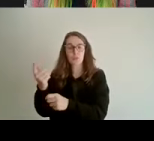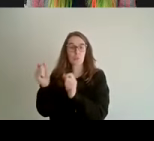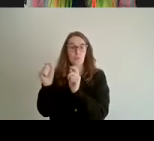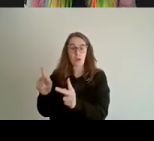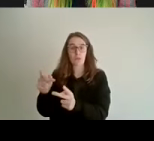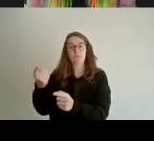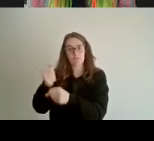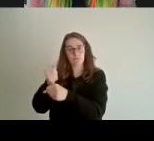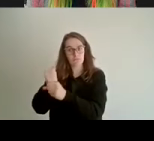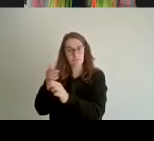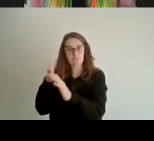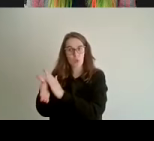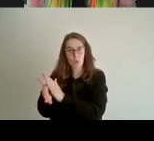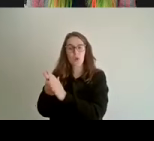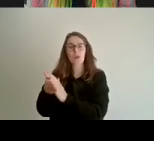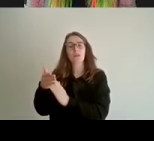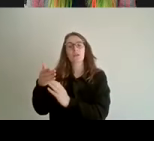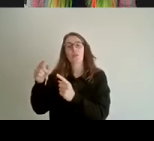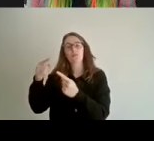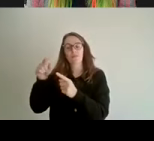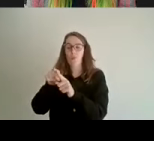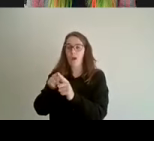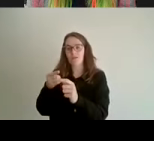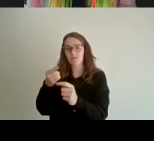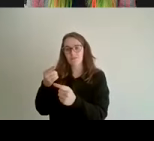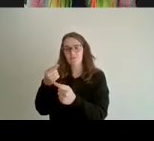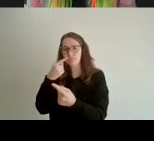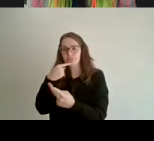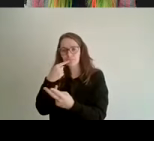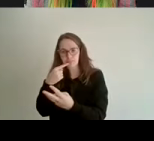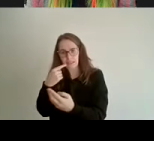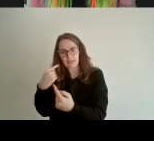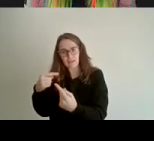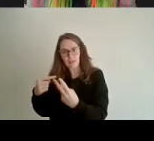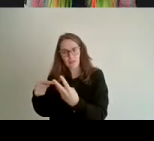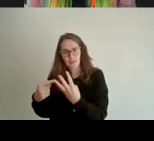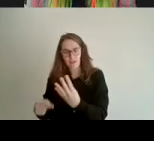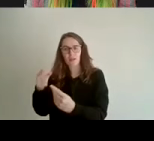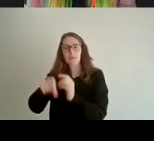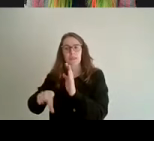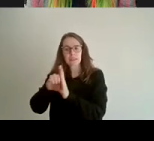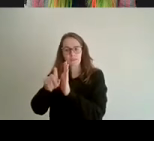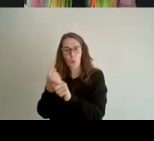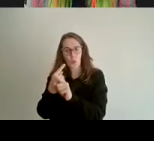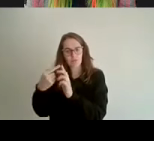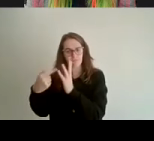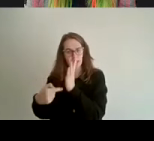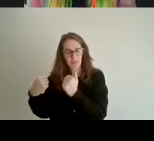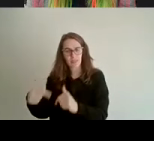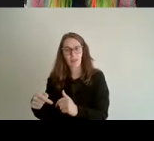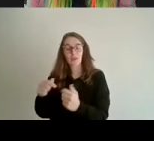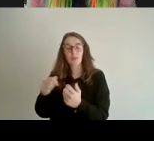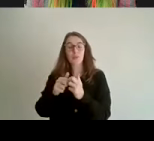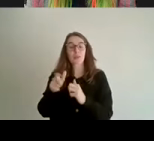the requirements and his English was excellent, the response he got from the company was that they don't employ people who